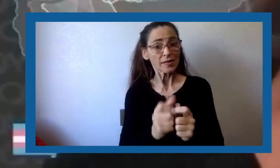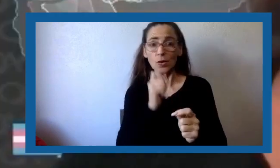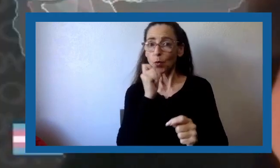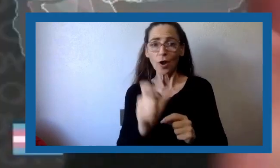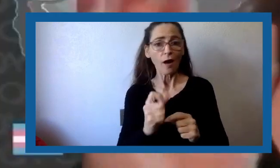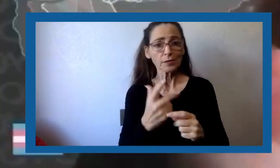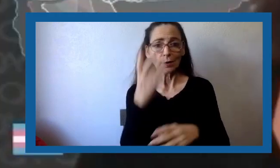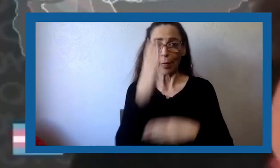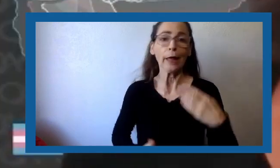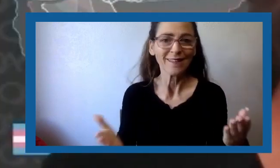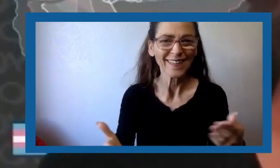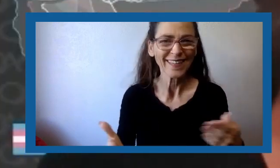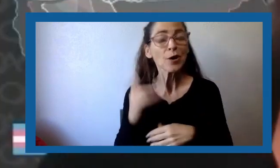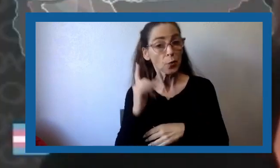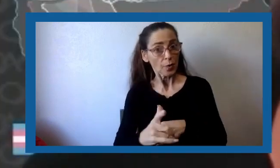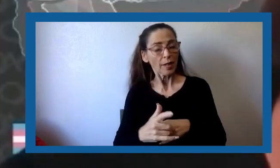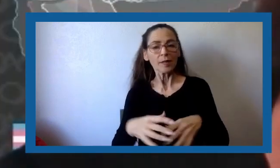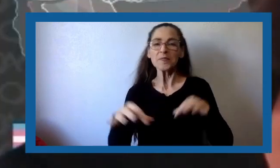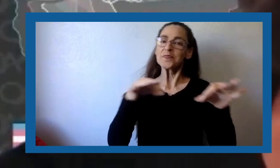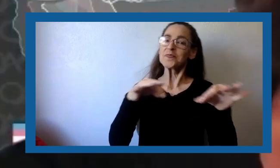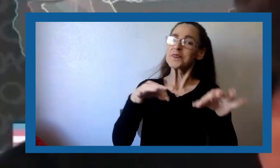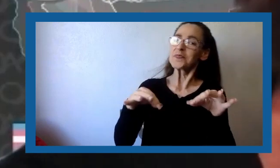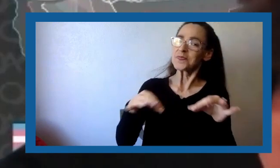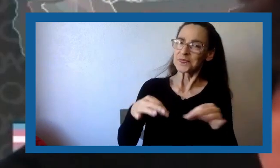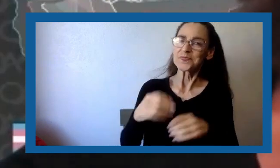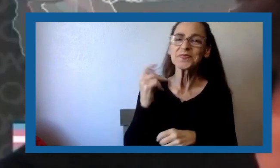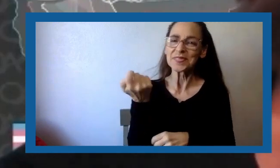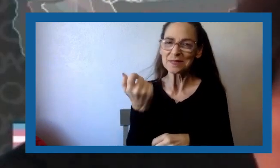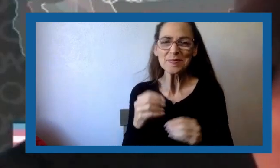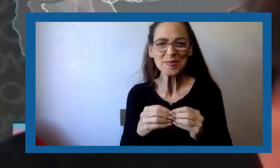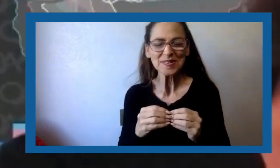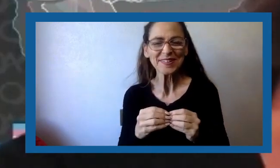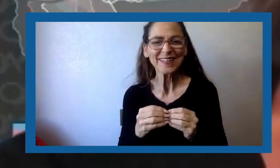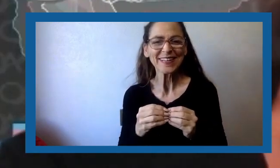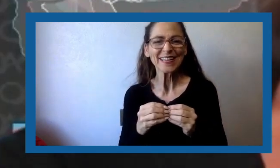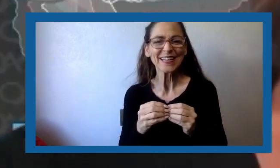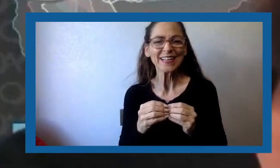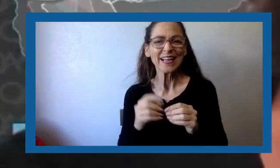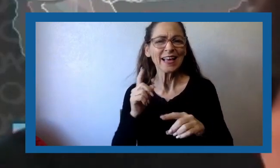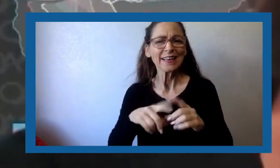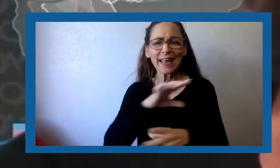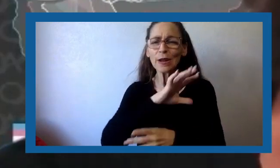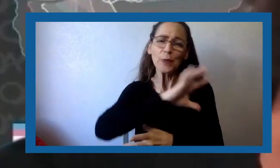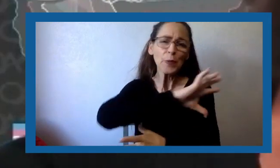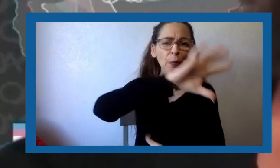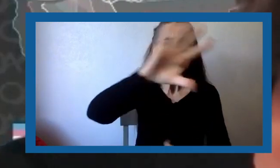just end it. We're going to go over a little bit, but that's okay. You can't tie up all these little bows in